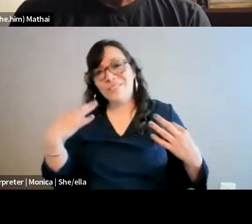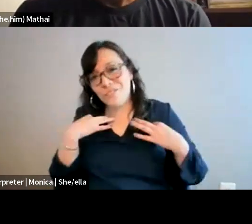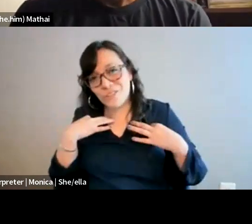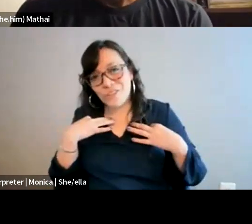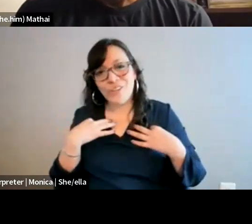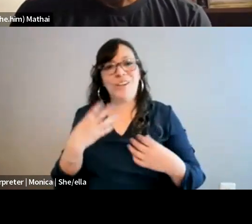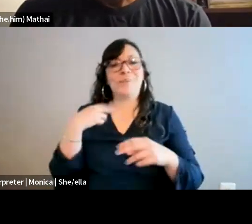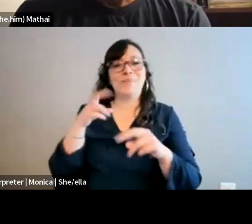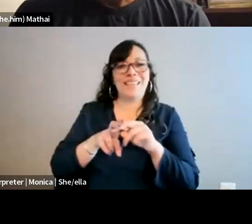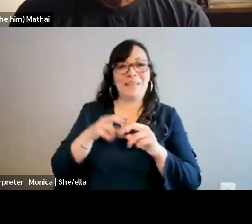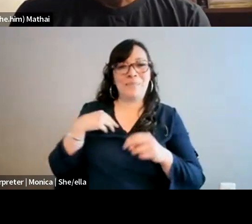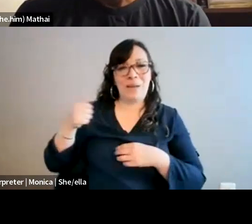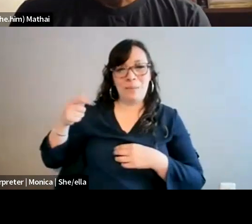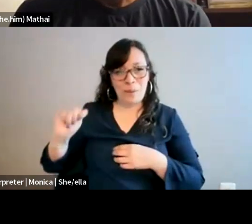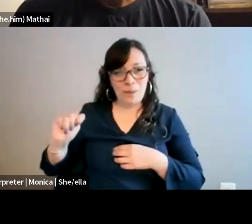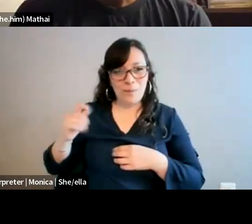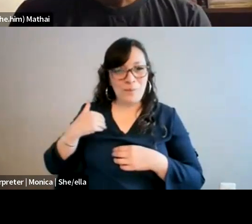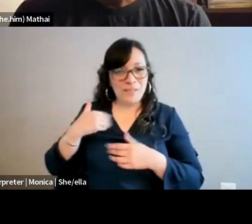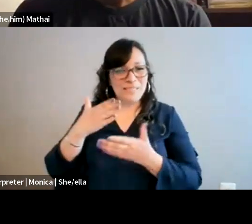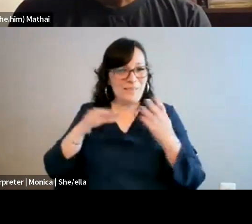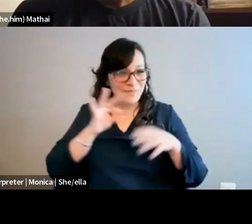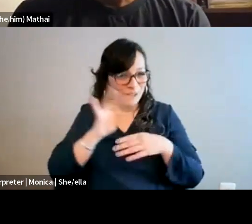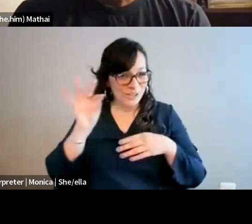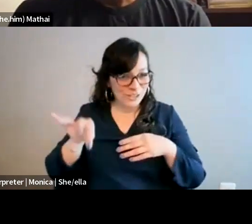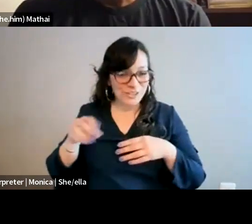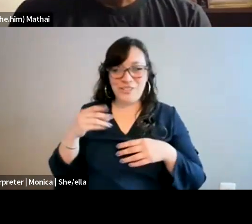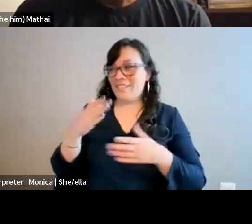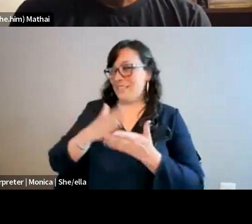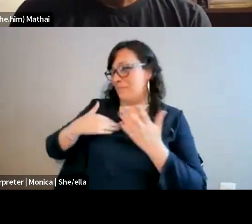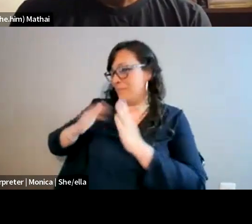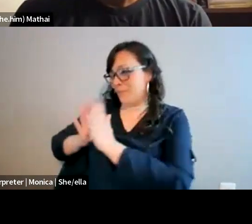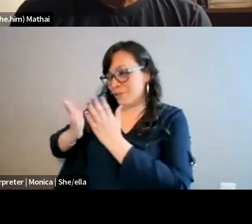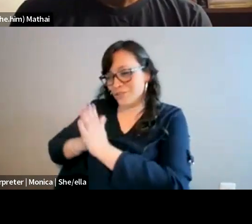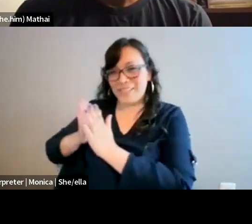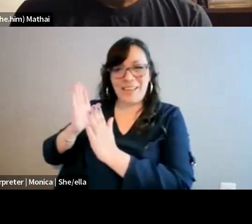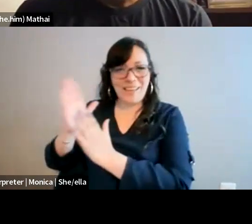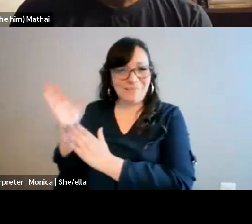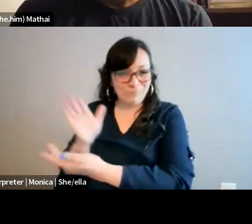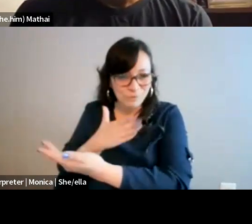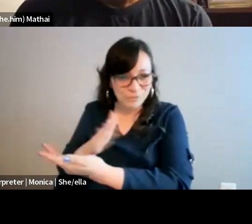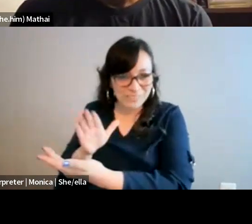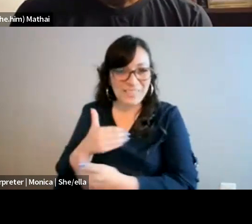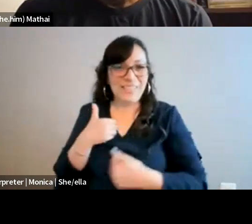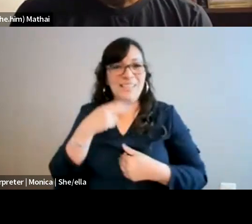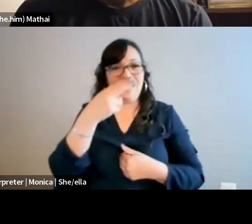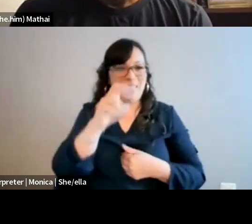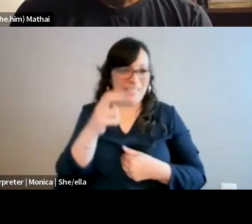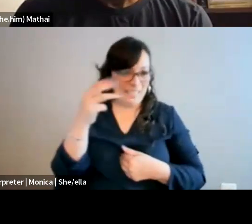apartment with some bit of furniture and some books and records in the background, and I go by he,